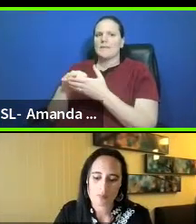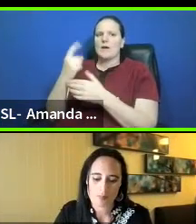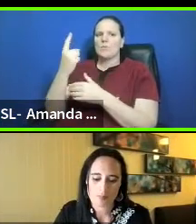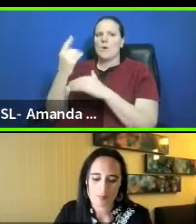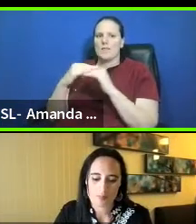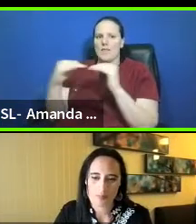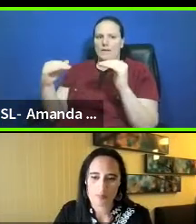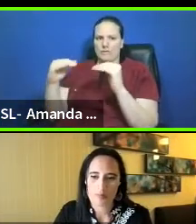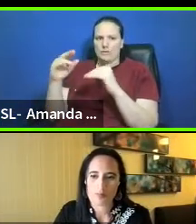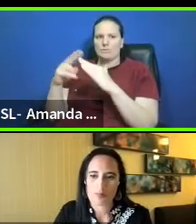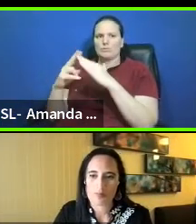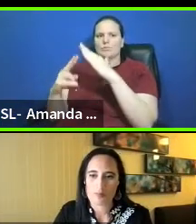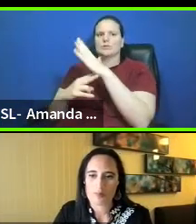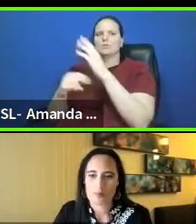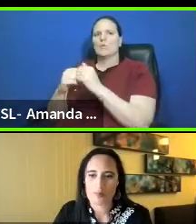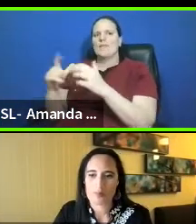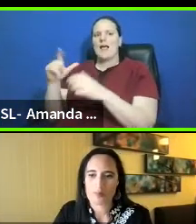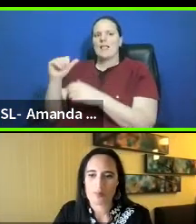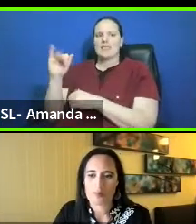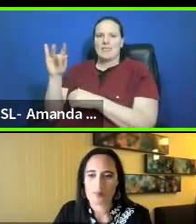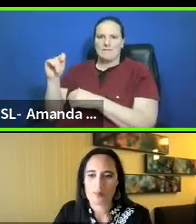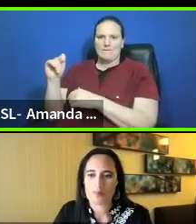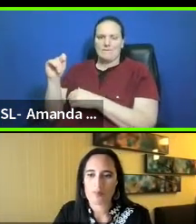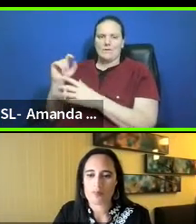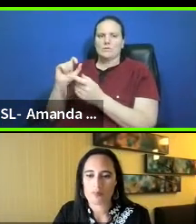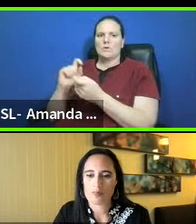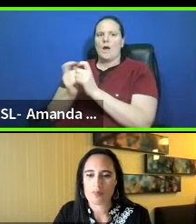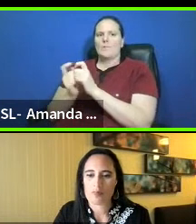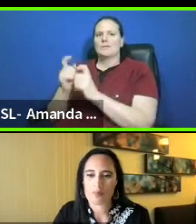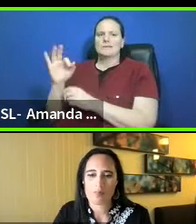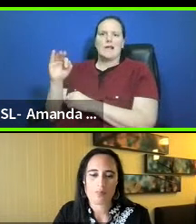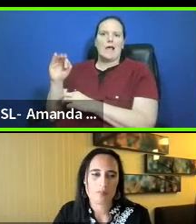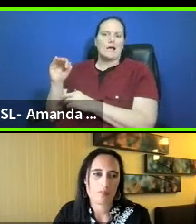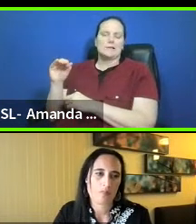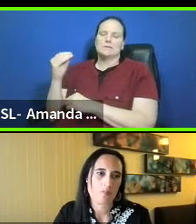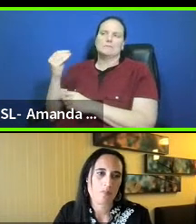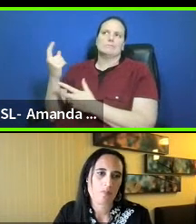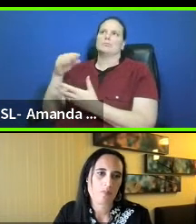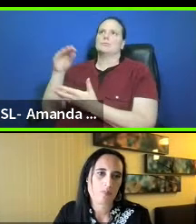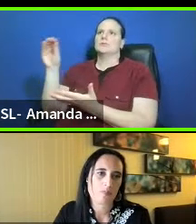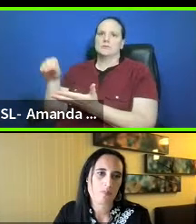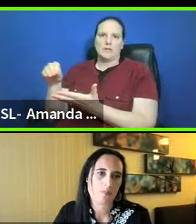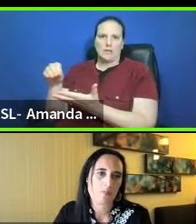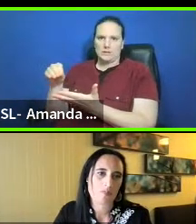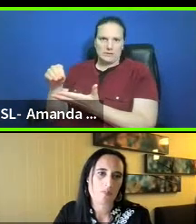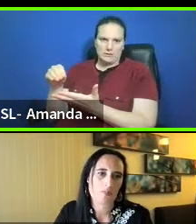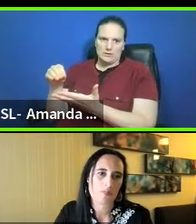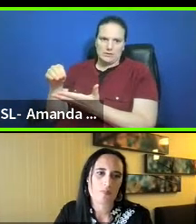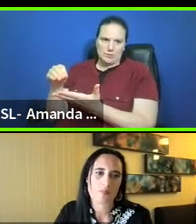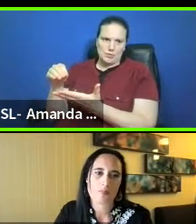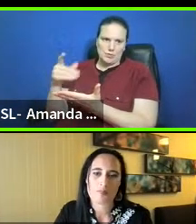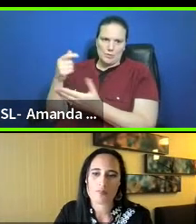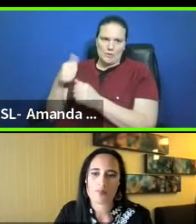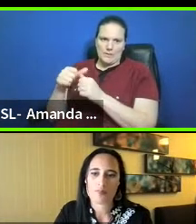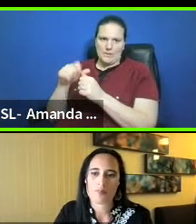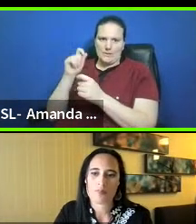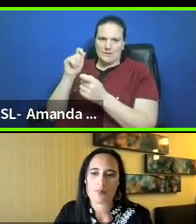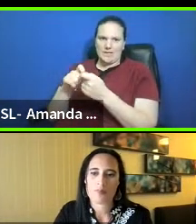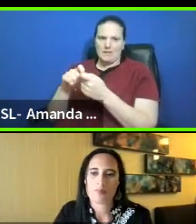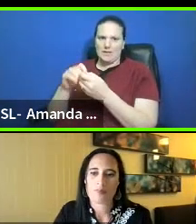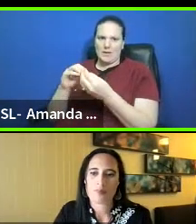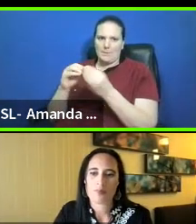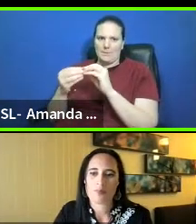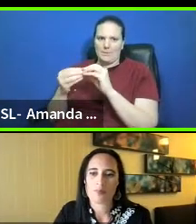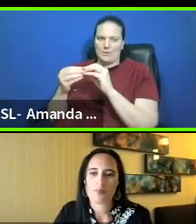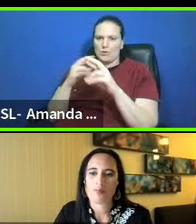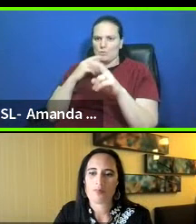level bridge without the lift would accommodate 90% of the, I don't remember exactly what the number was of